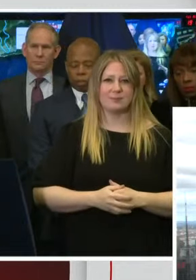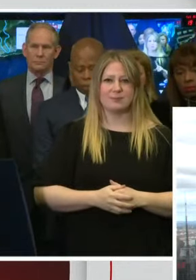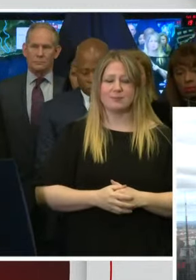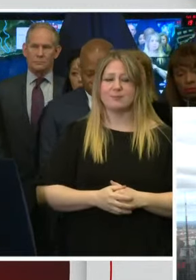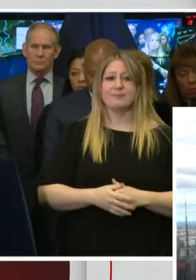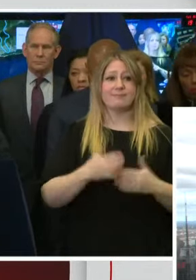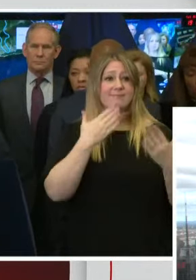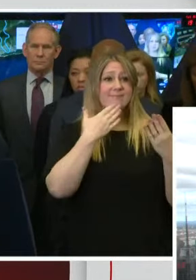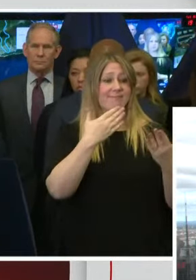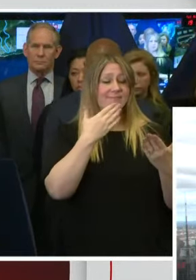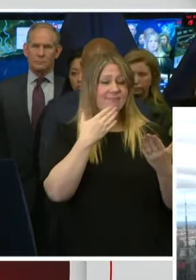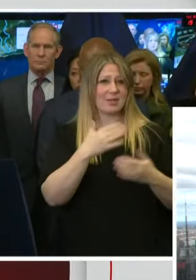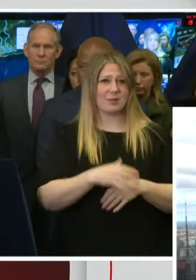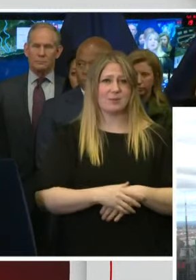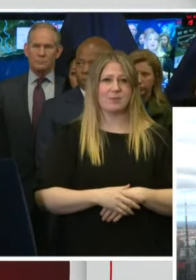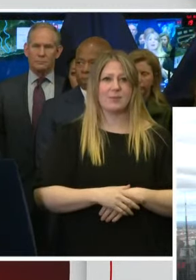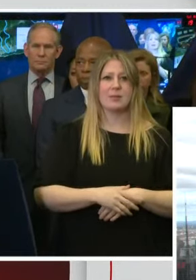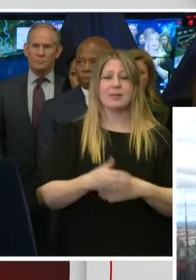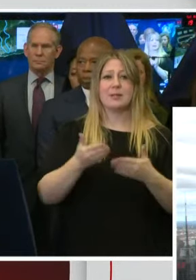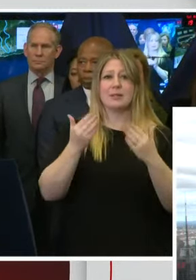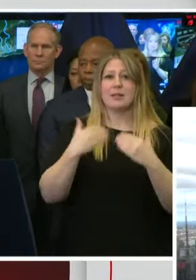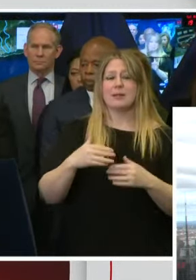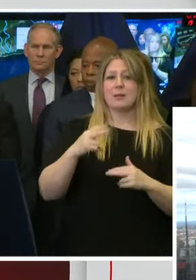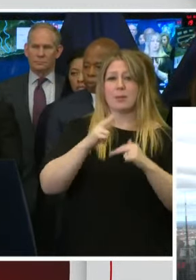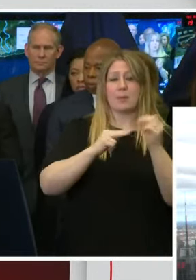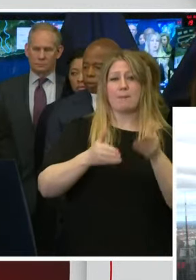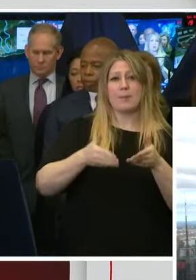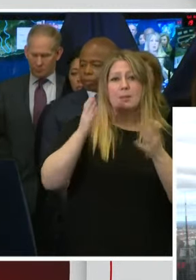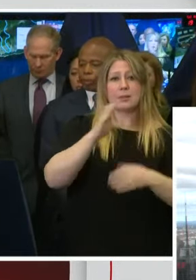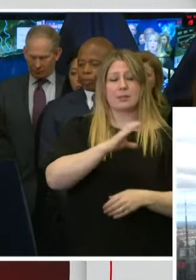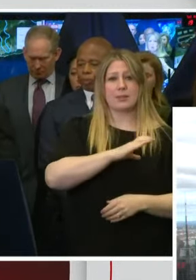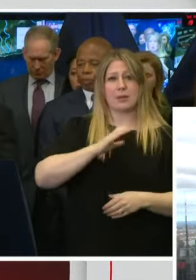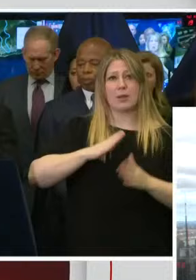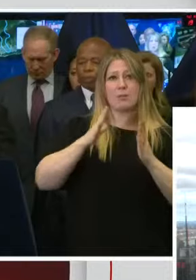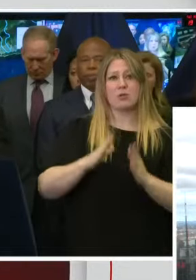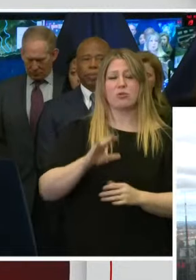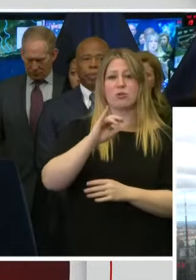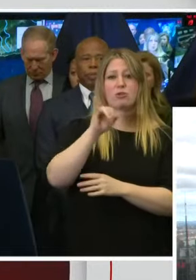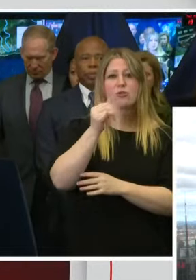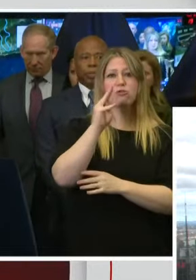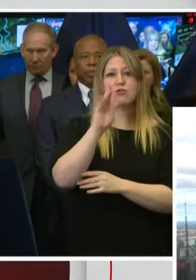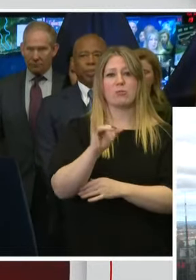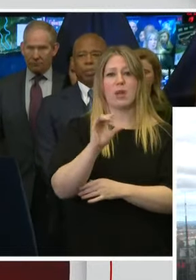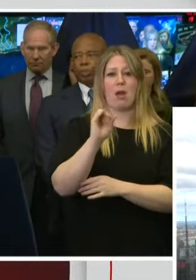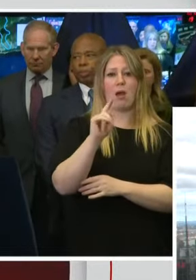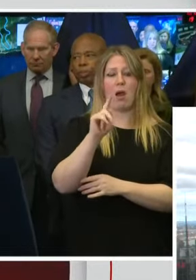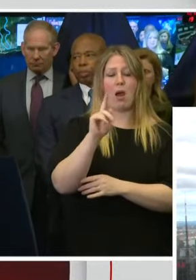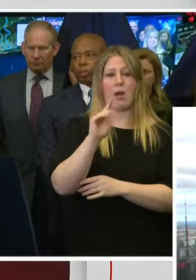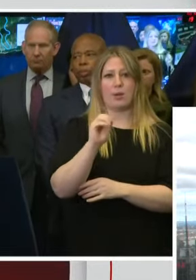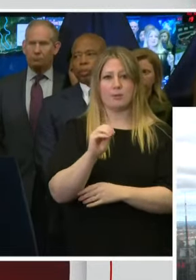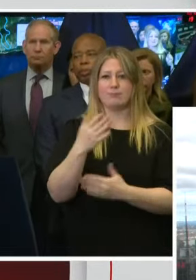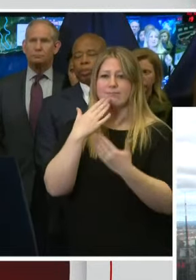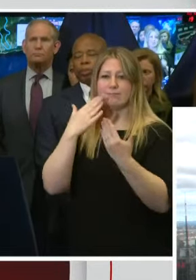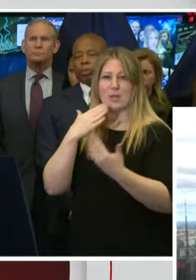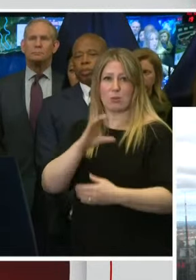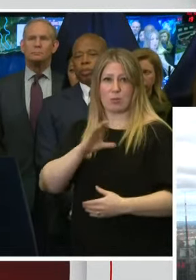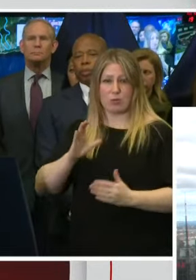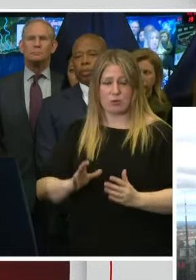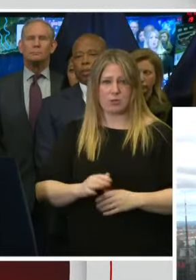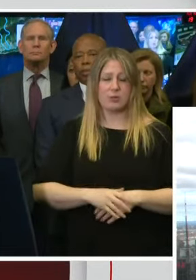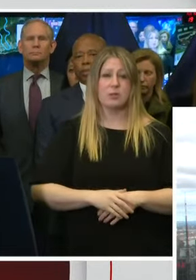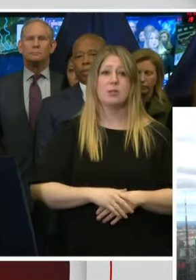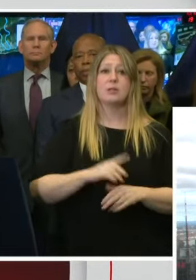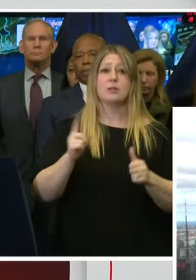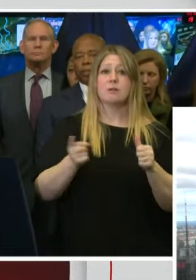Thank you, Chancellor. Next, we'll hear from Buildings Commissioner Jimmy Otto. Thank you, Deputy Mayor. Let me say right at the outset that we at